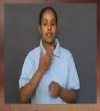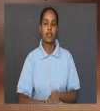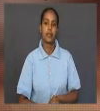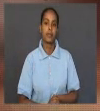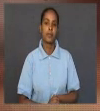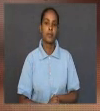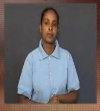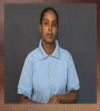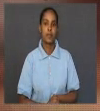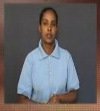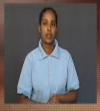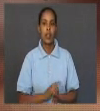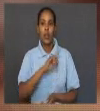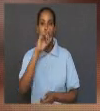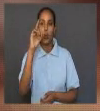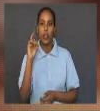Arrhenius base.